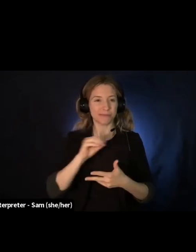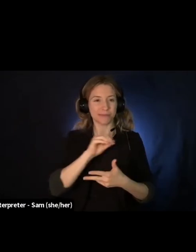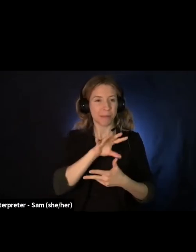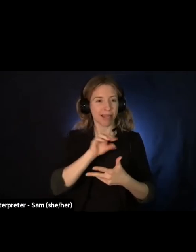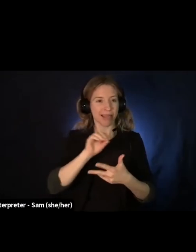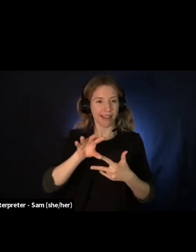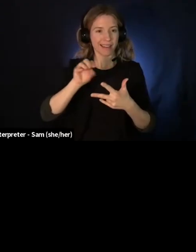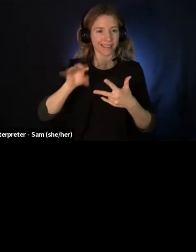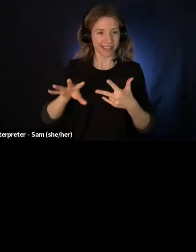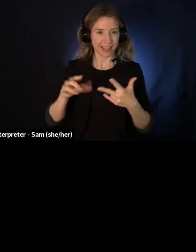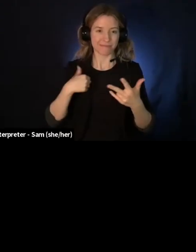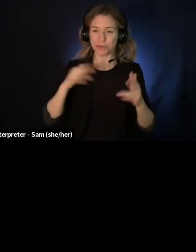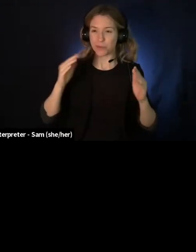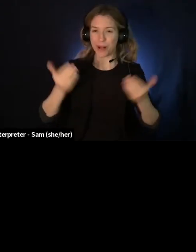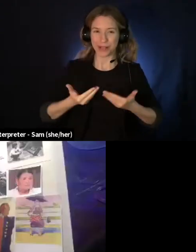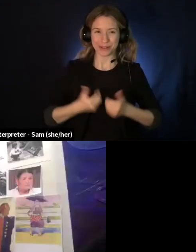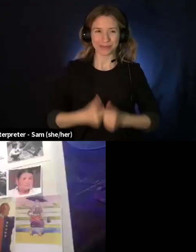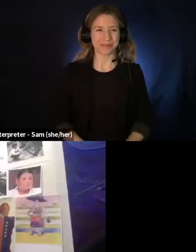here.